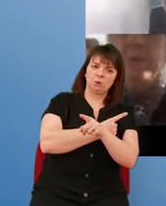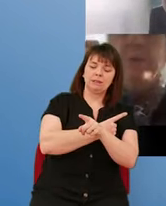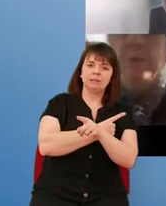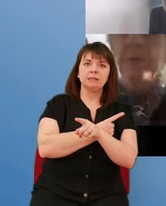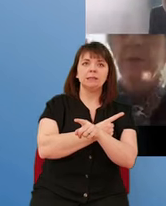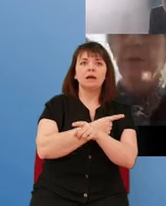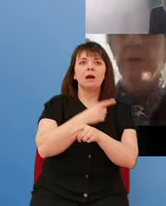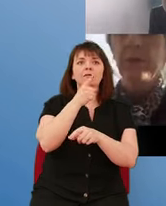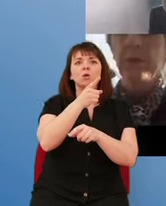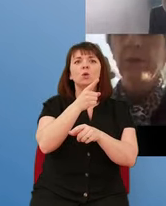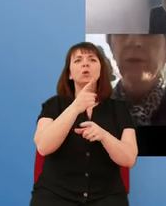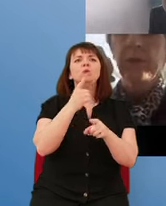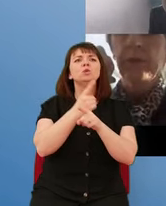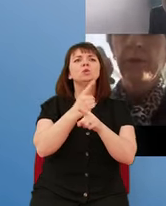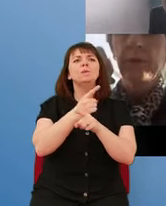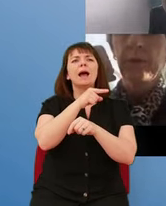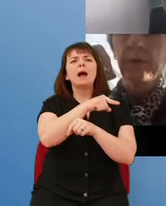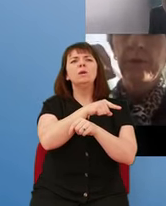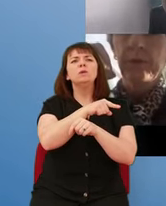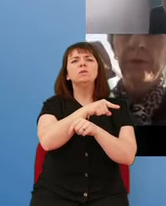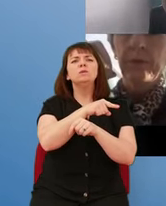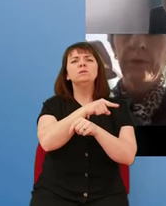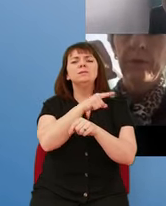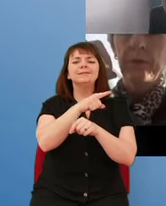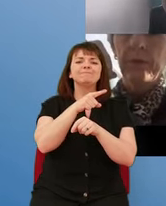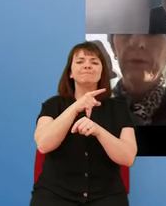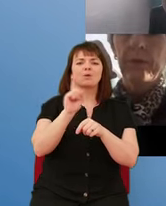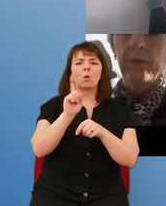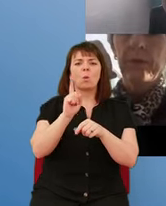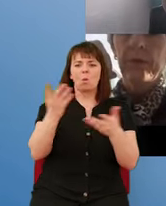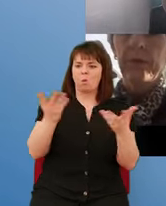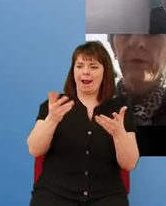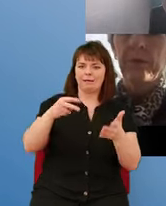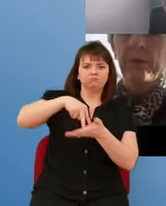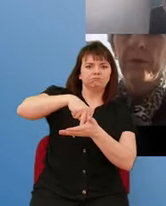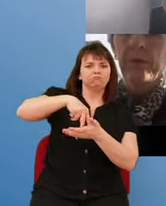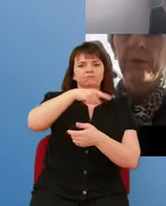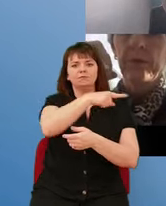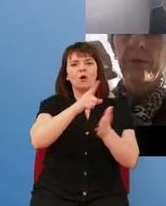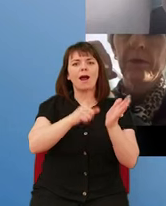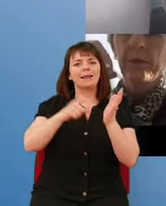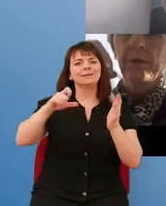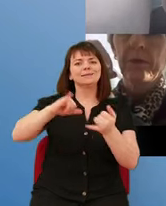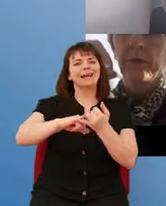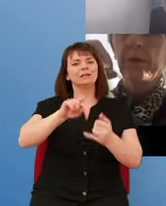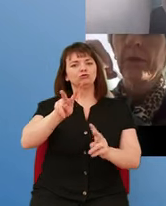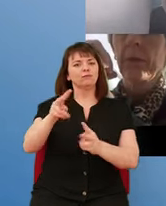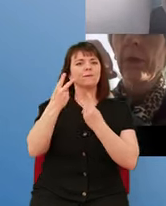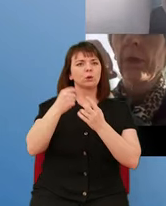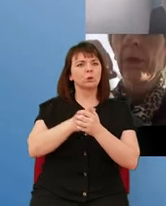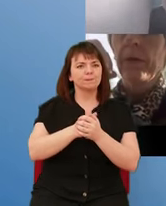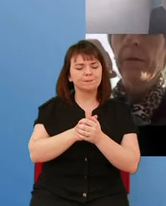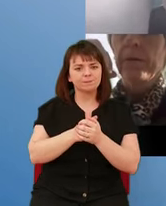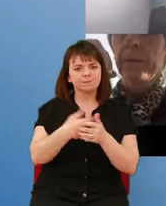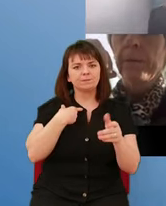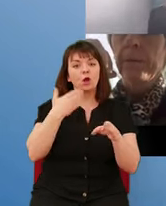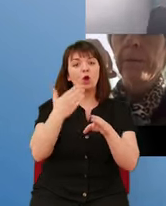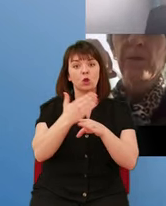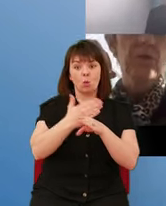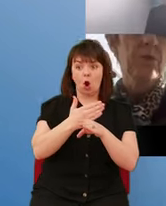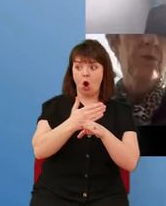I think that the work undertaken by the team in the lead up to the launch has been phenomenal, so that we met